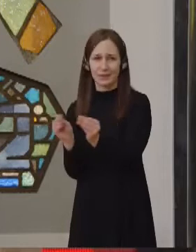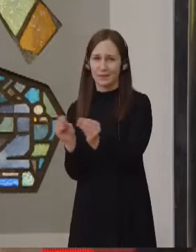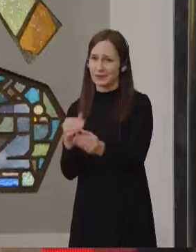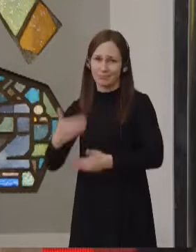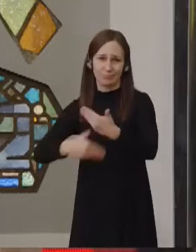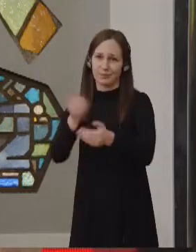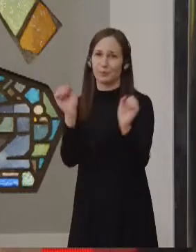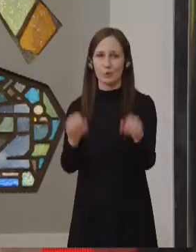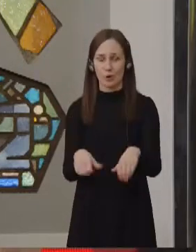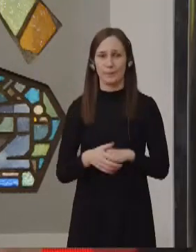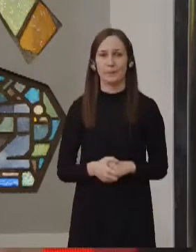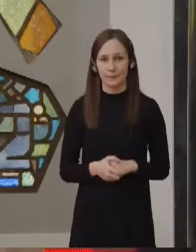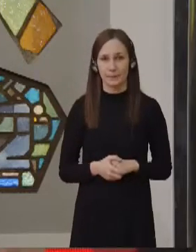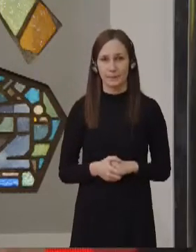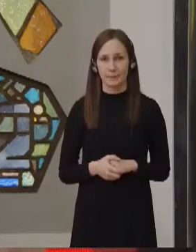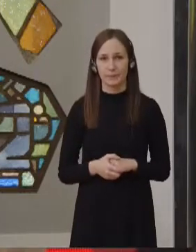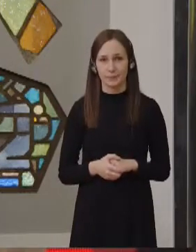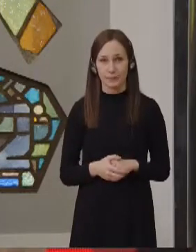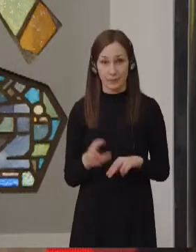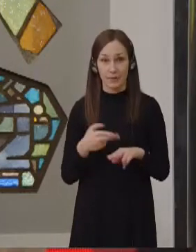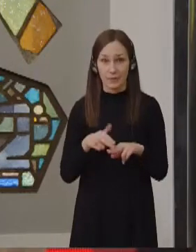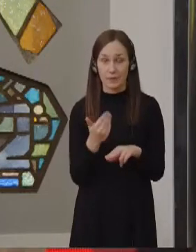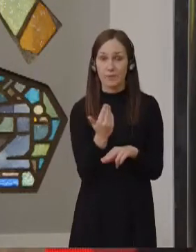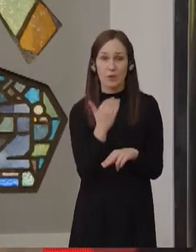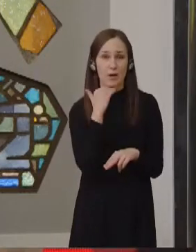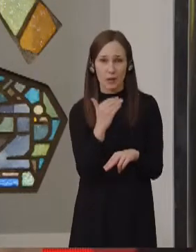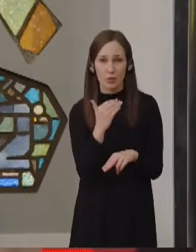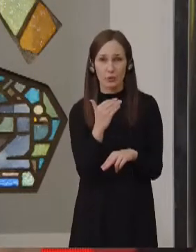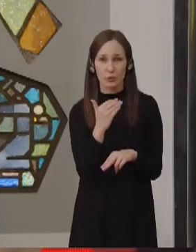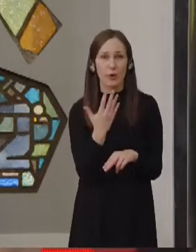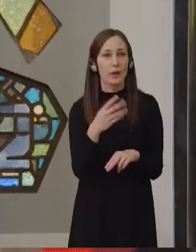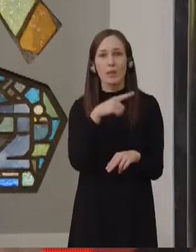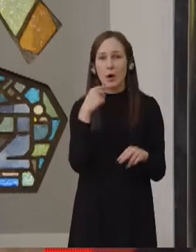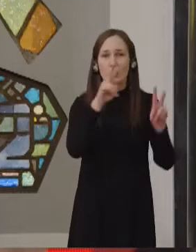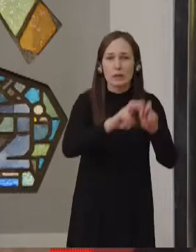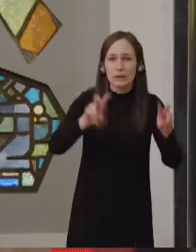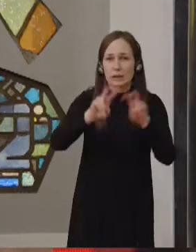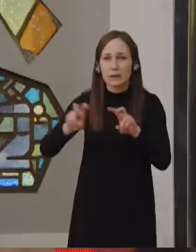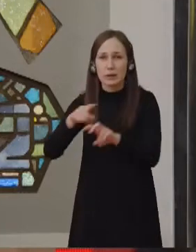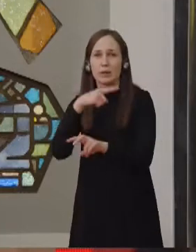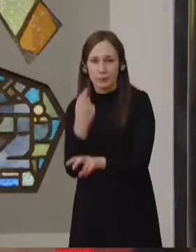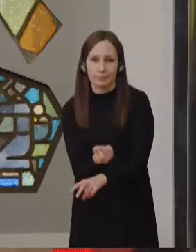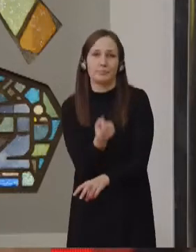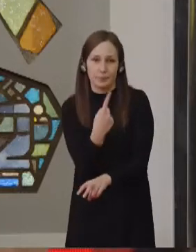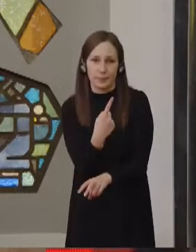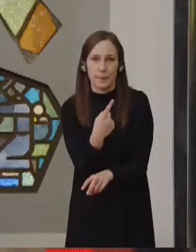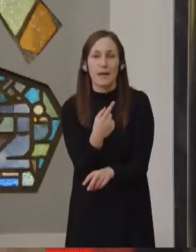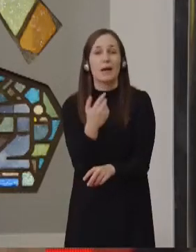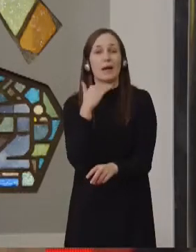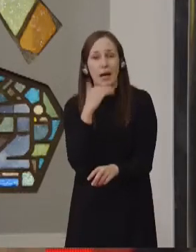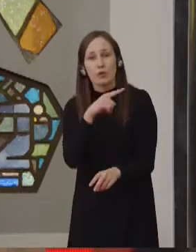and again in study after study. While there is still much to achieve, progress in the US